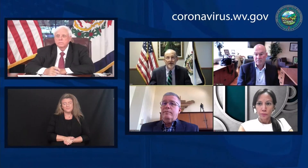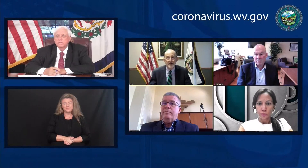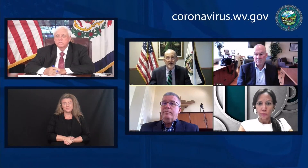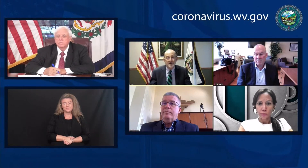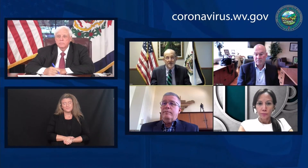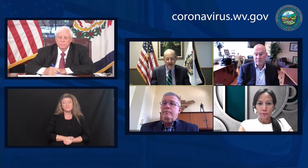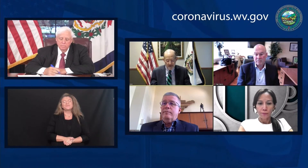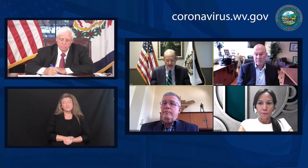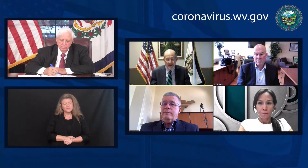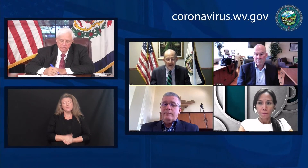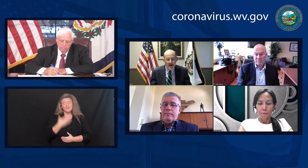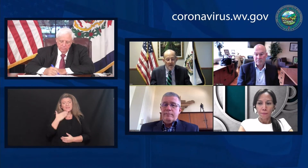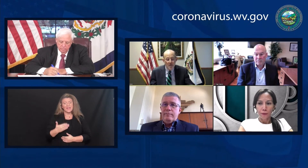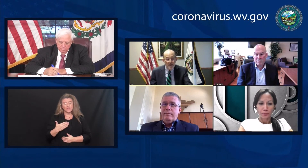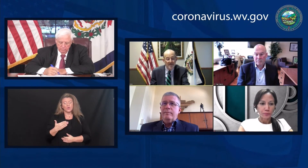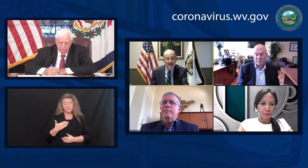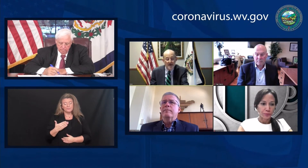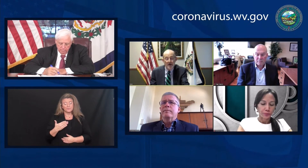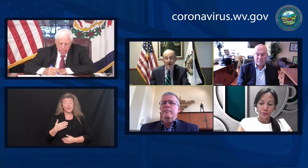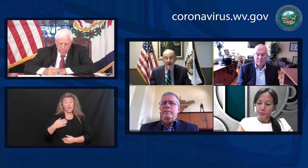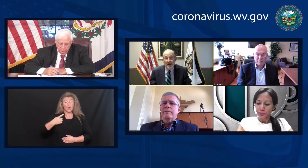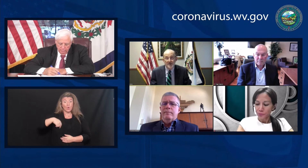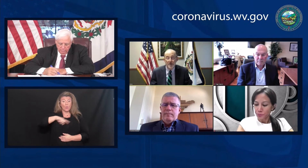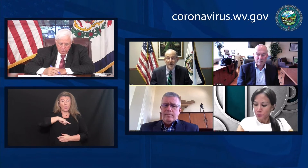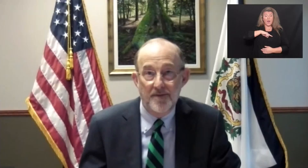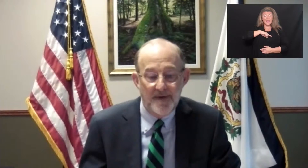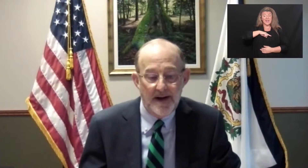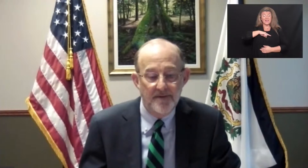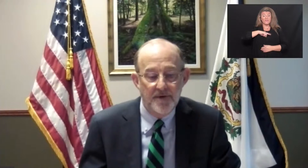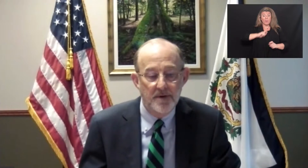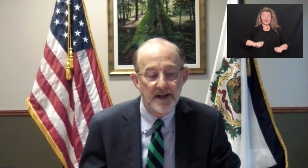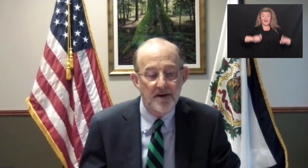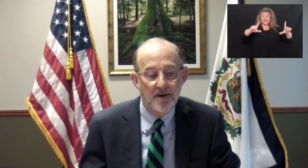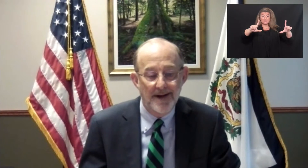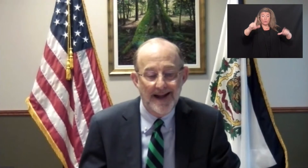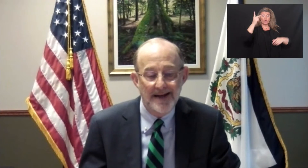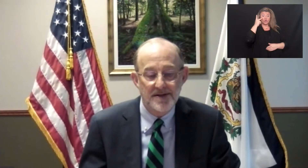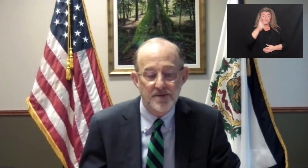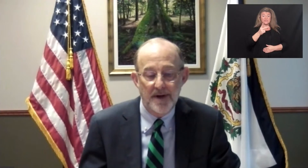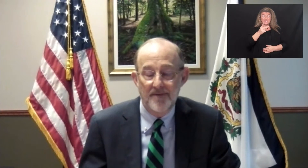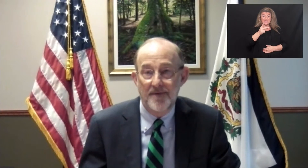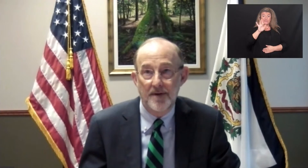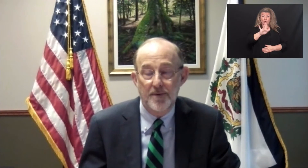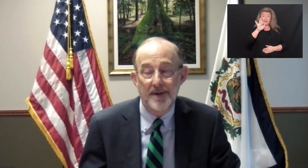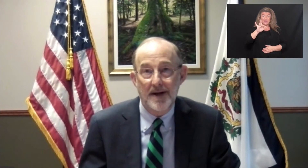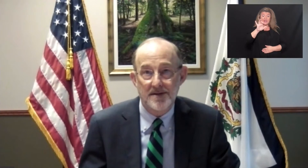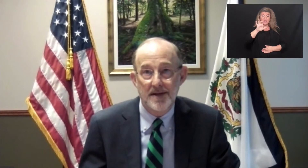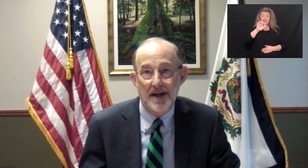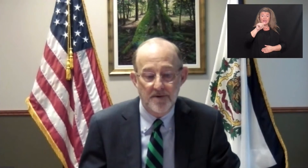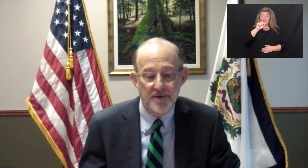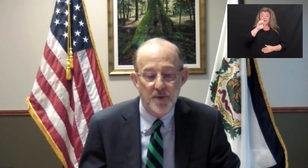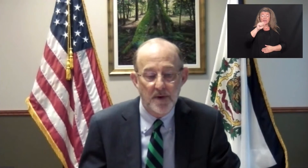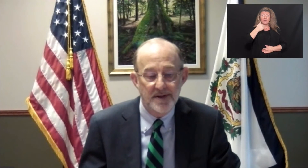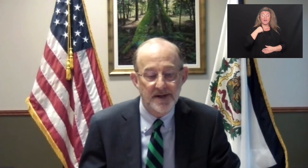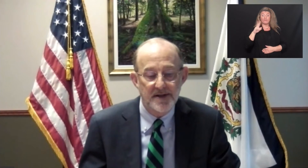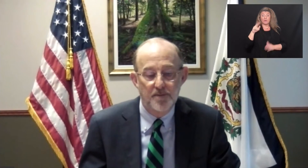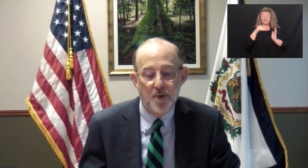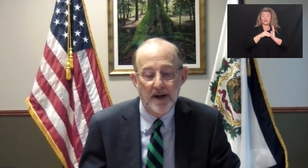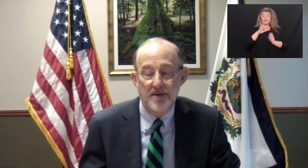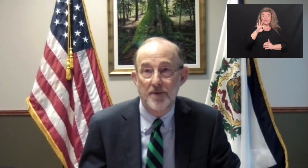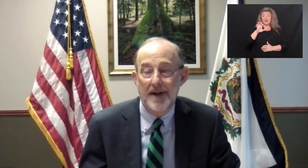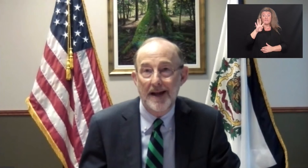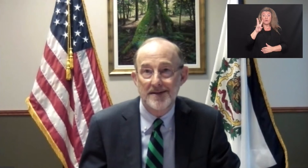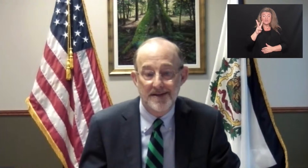Yeah, thank you, Clay. This is Bill. We've on the dashboard, you will find, if you click on the cases, we have